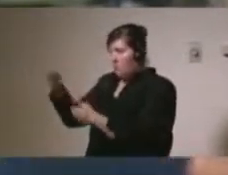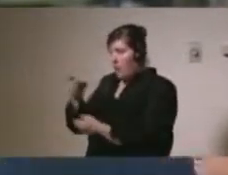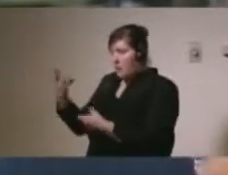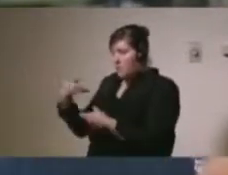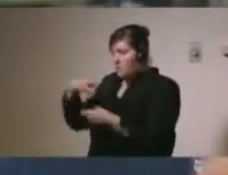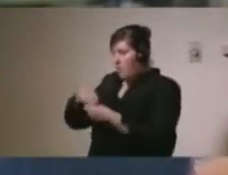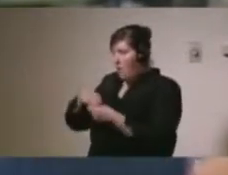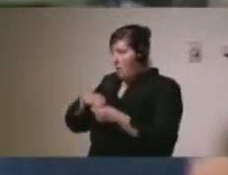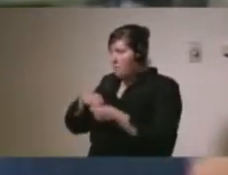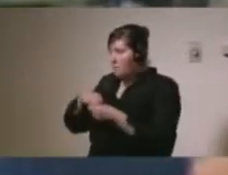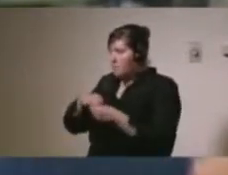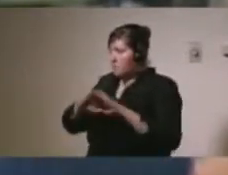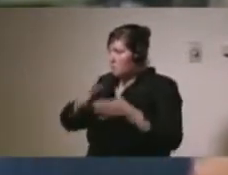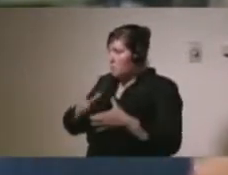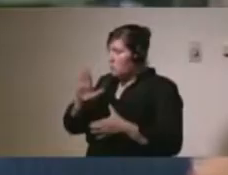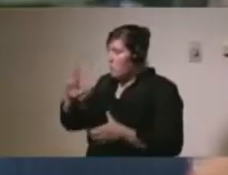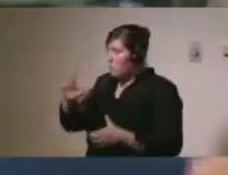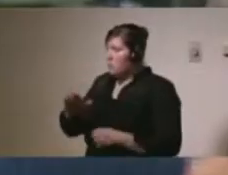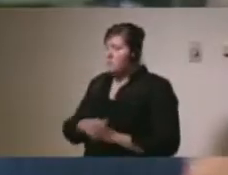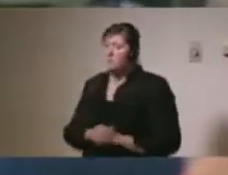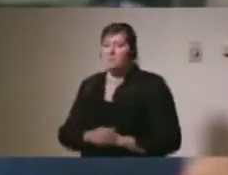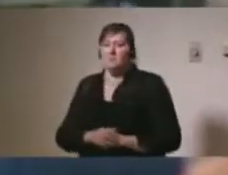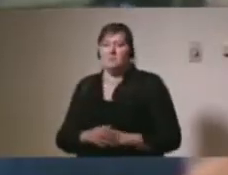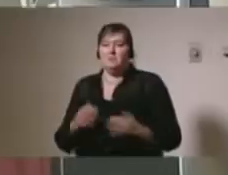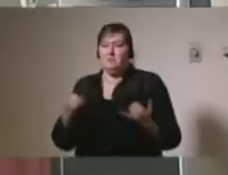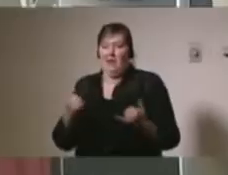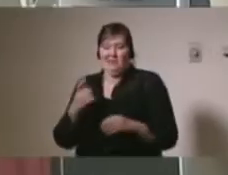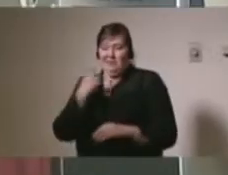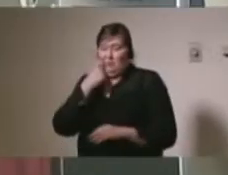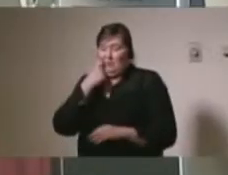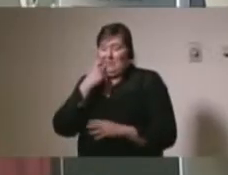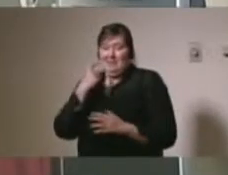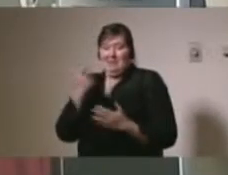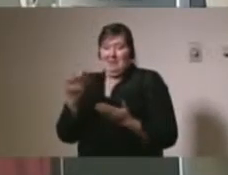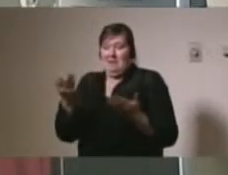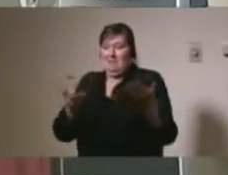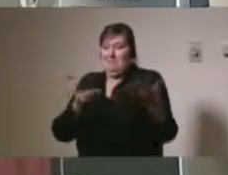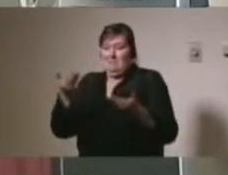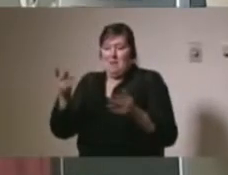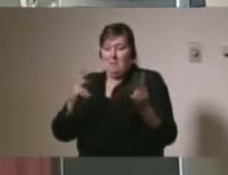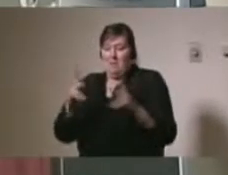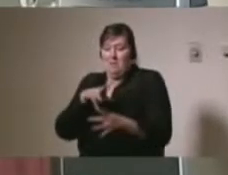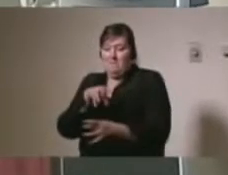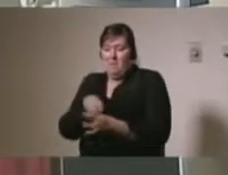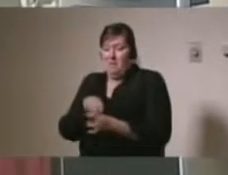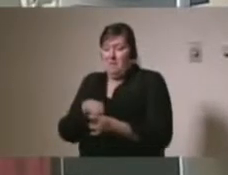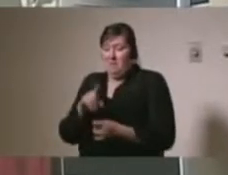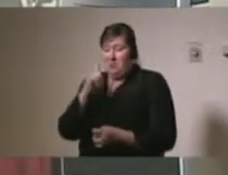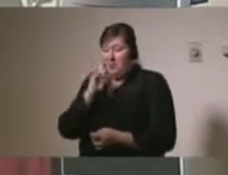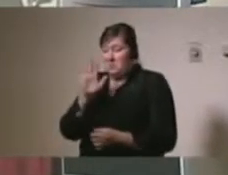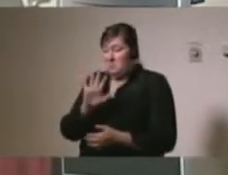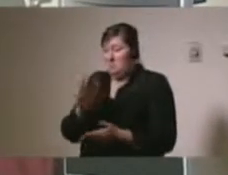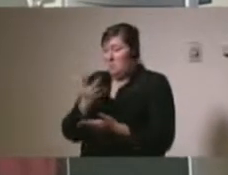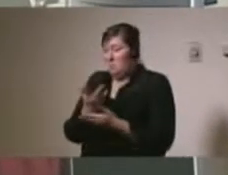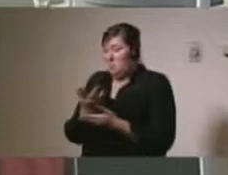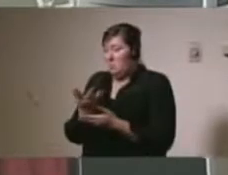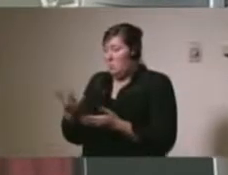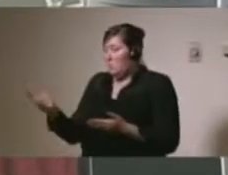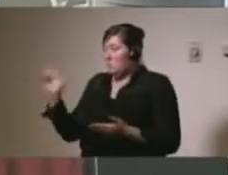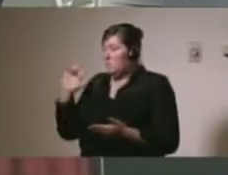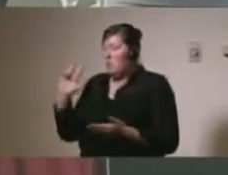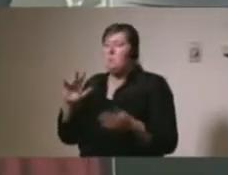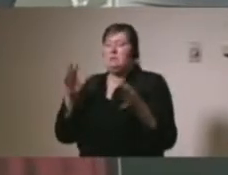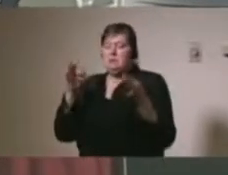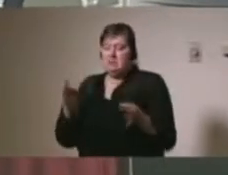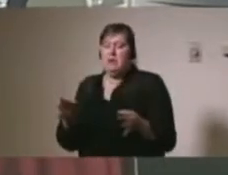We're just in the early stages of bringing people together. In fact, it was probably just about 3 weeks ago when we decided to take up this